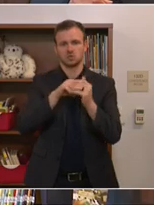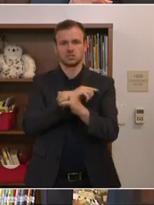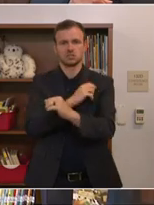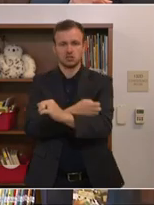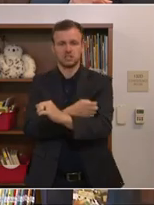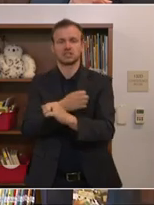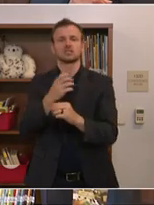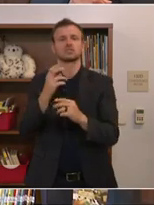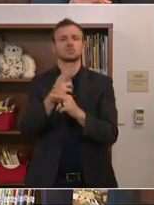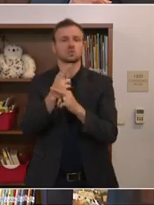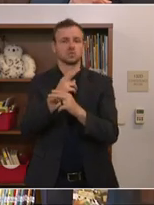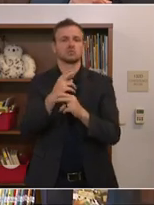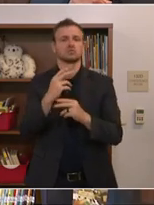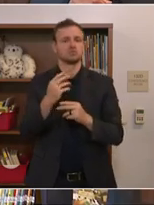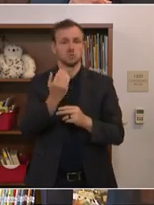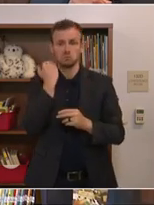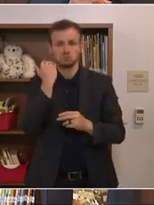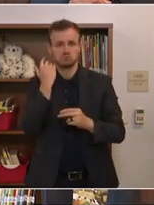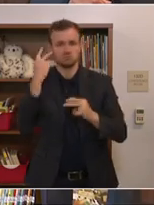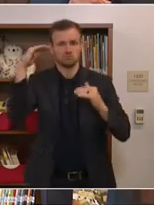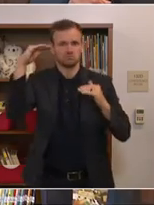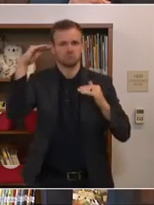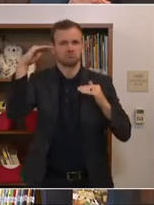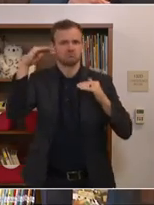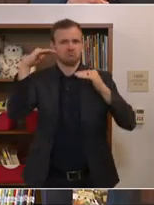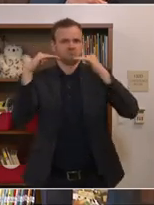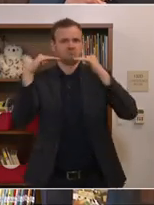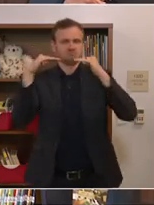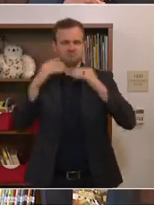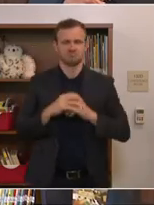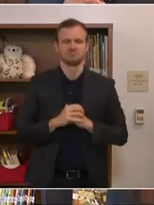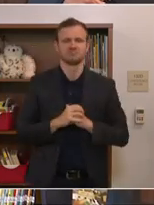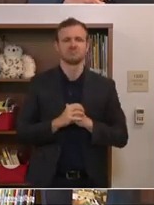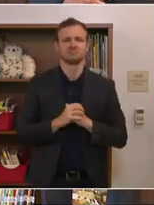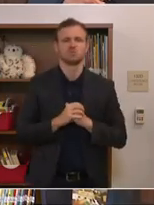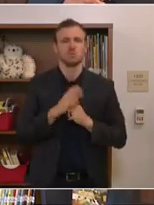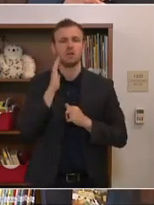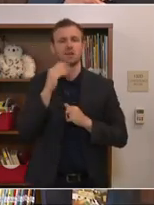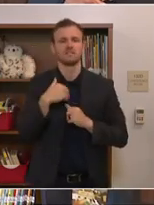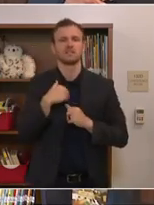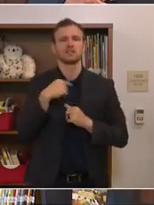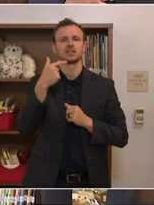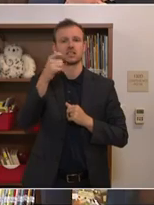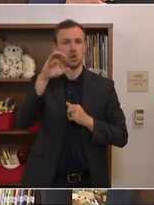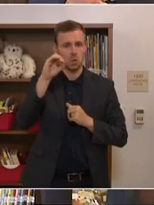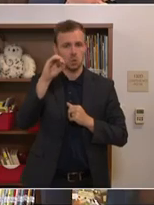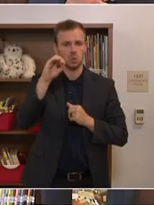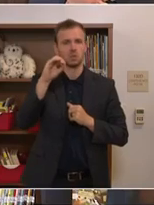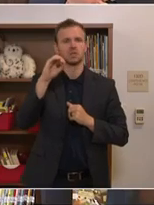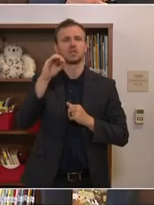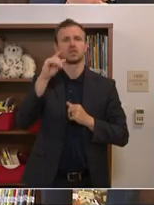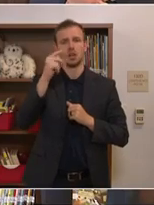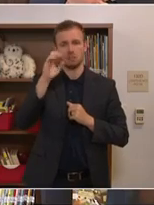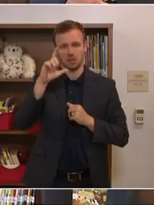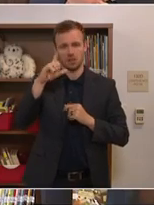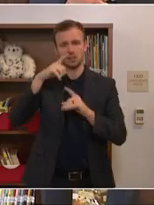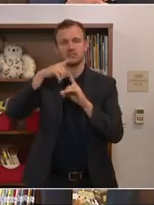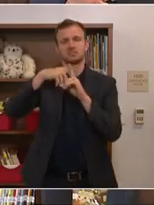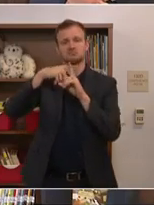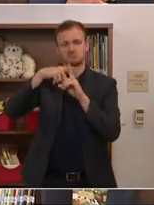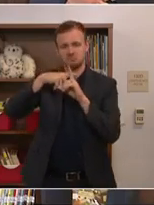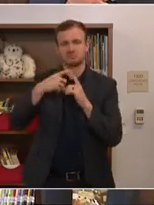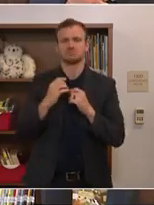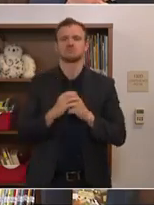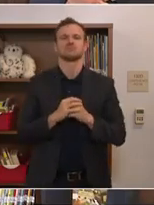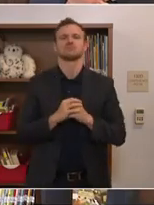panels on the roof. And again, this Childhood Development Center will also be provided at this location. And you'll notice the